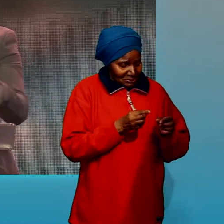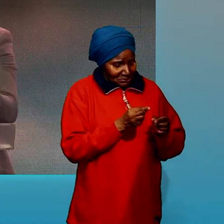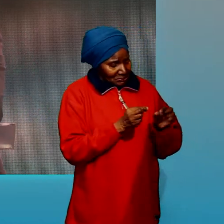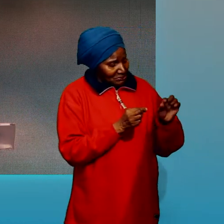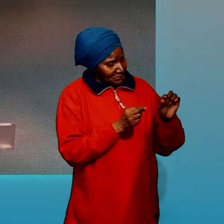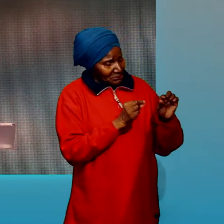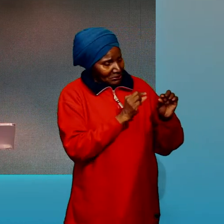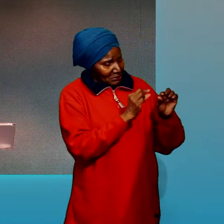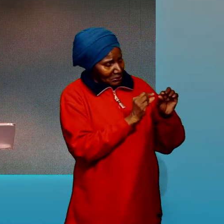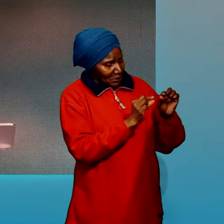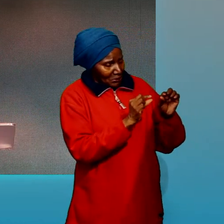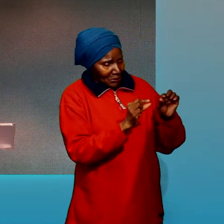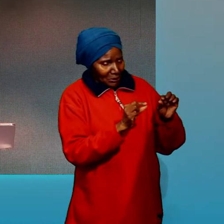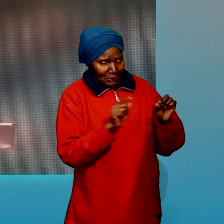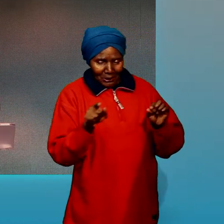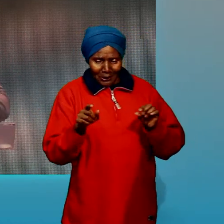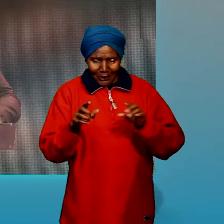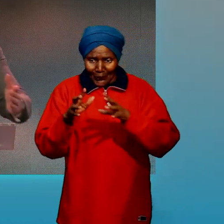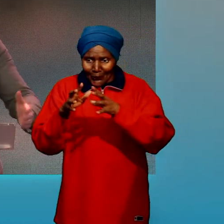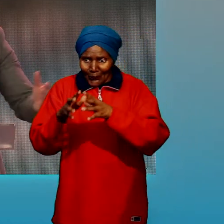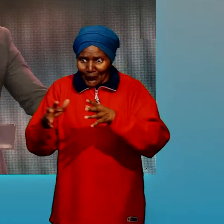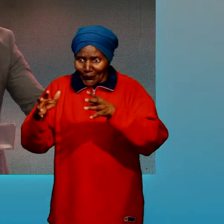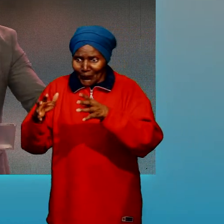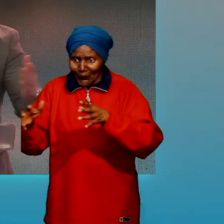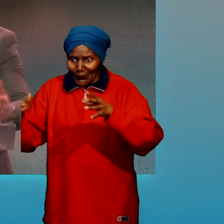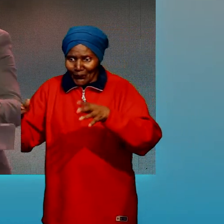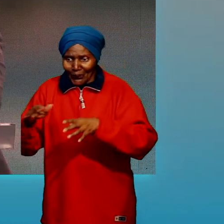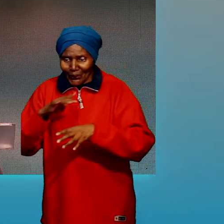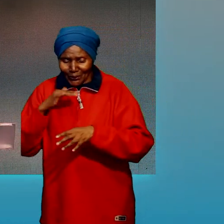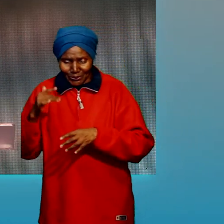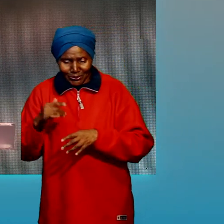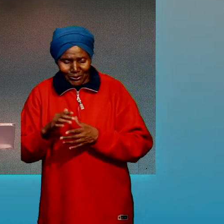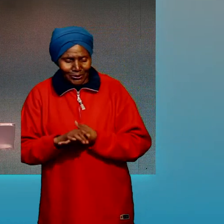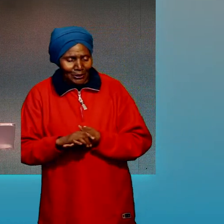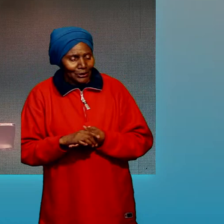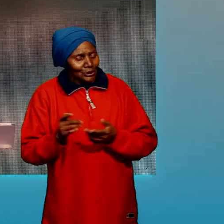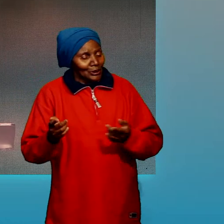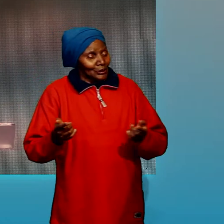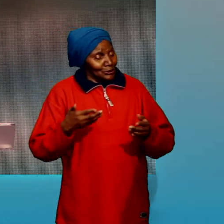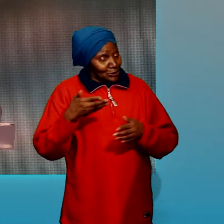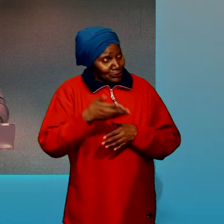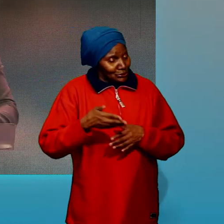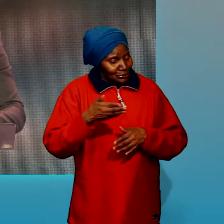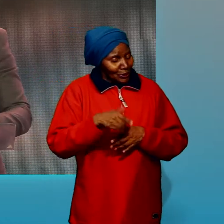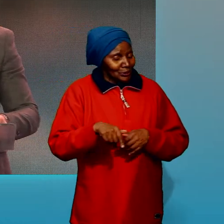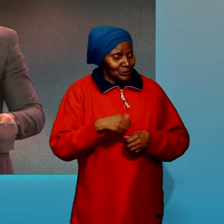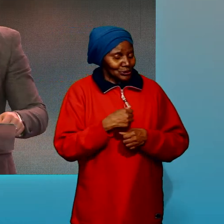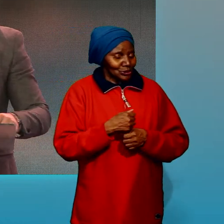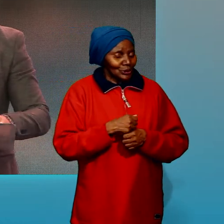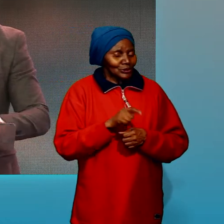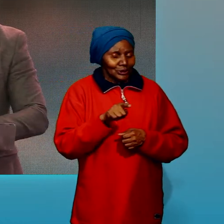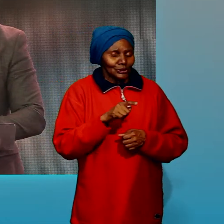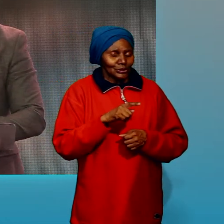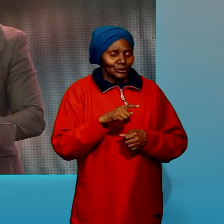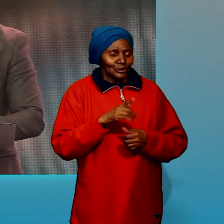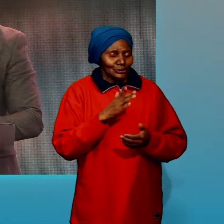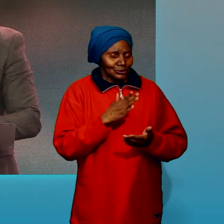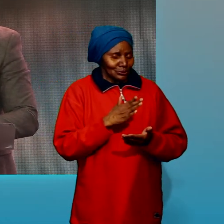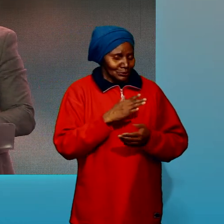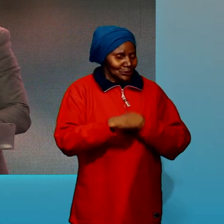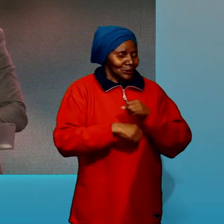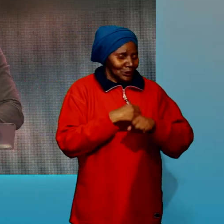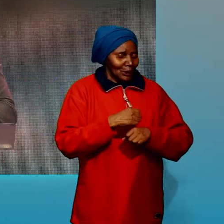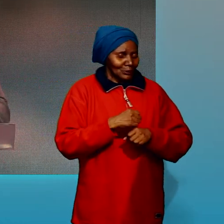any period of time, you cannot not be anything other than a fruitful believer in Jesus Christ.